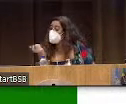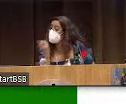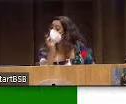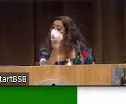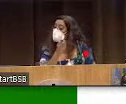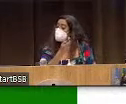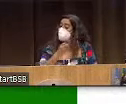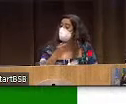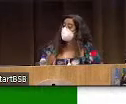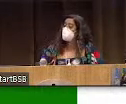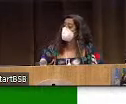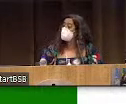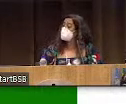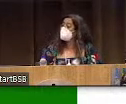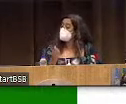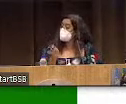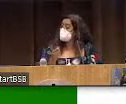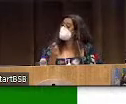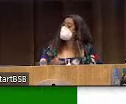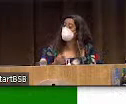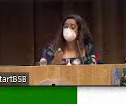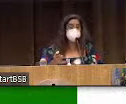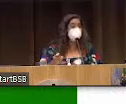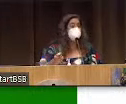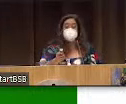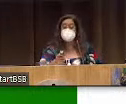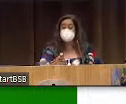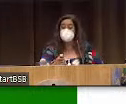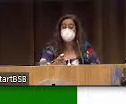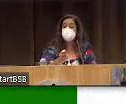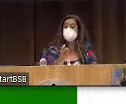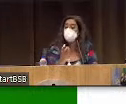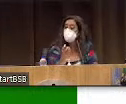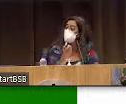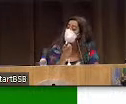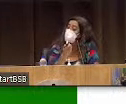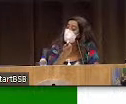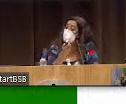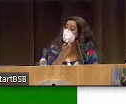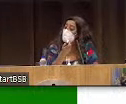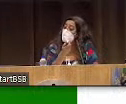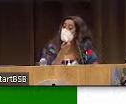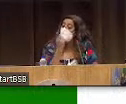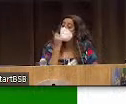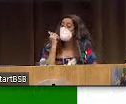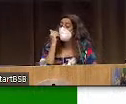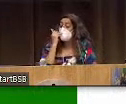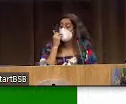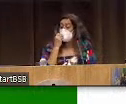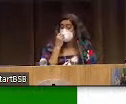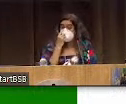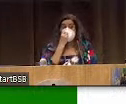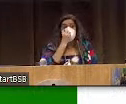And what I refer before, the issues of the other